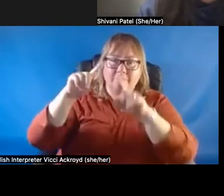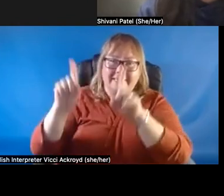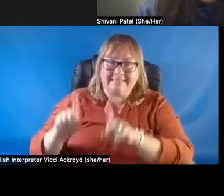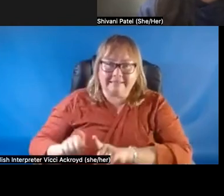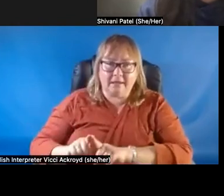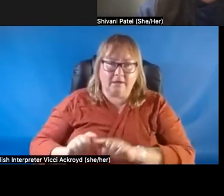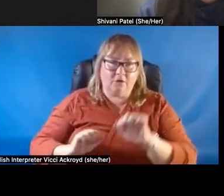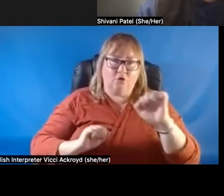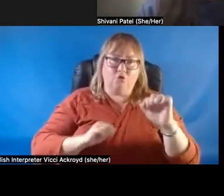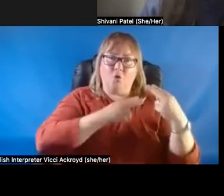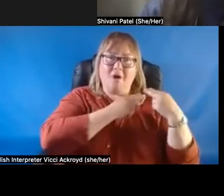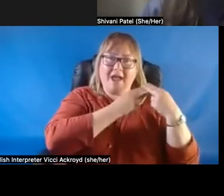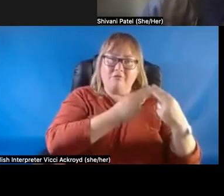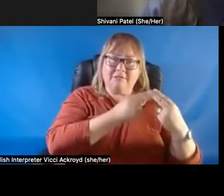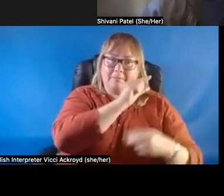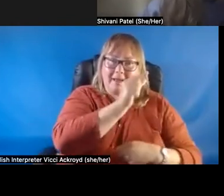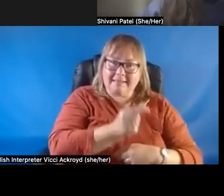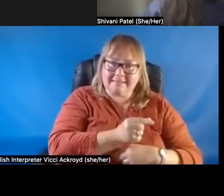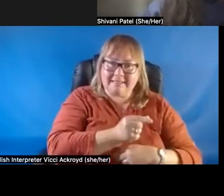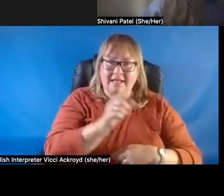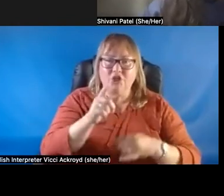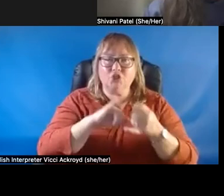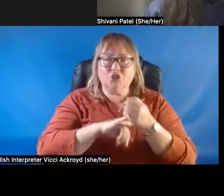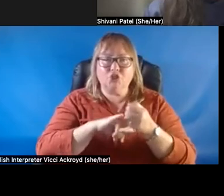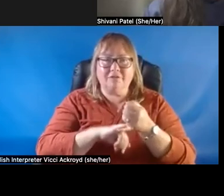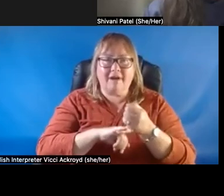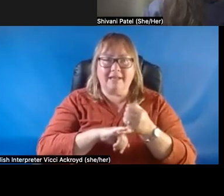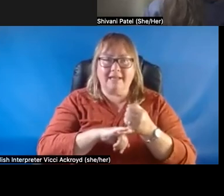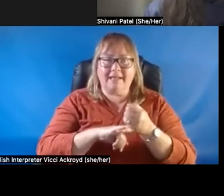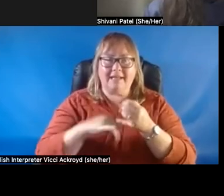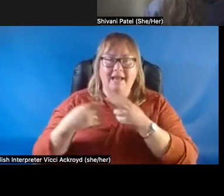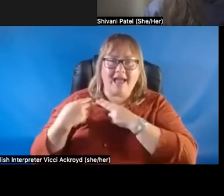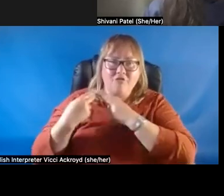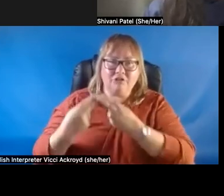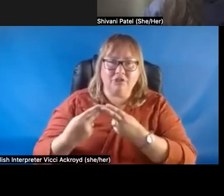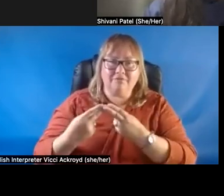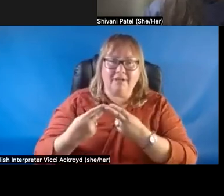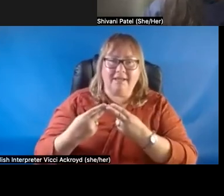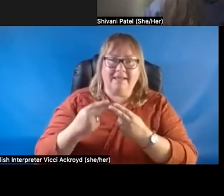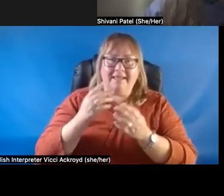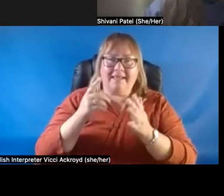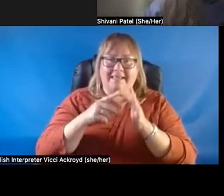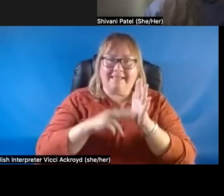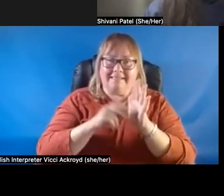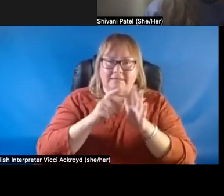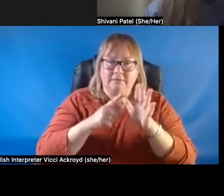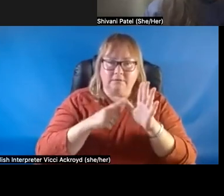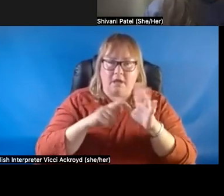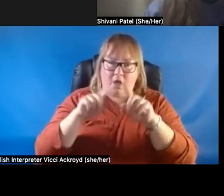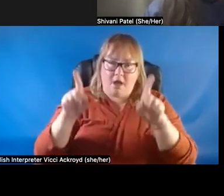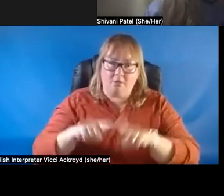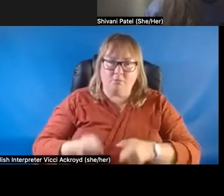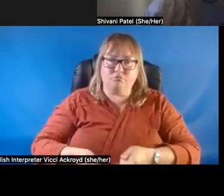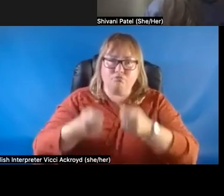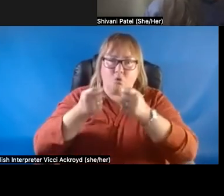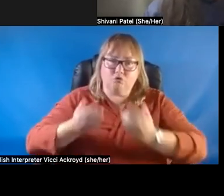and Shivani has heritage of India but born and brought up in the UK, but how casteism link